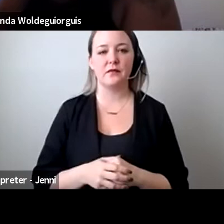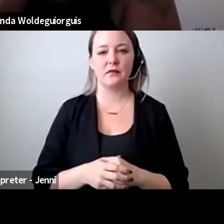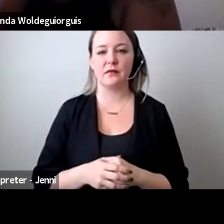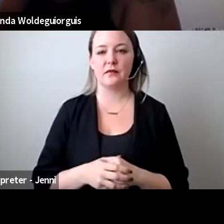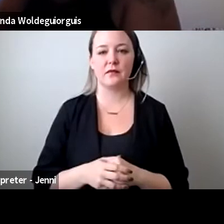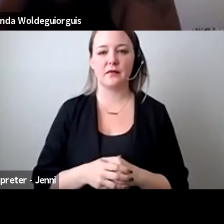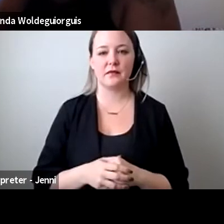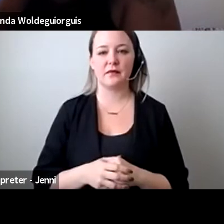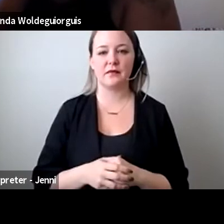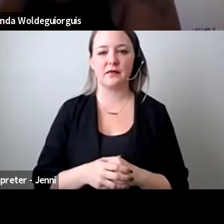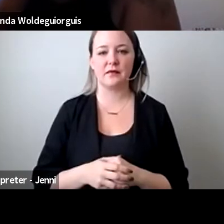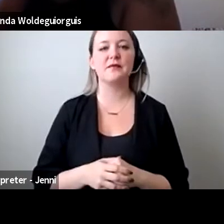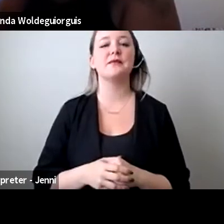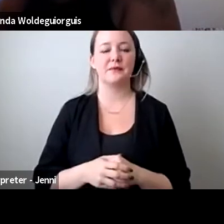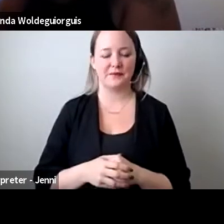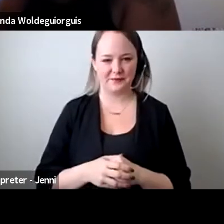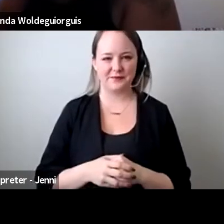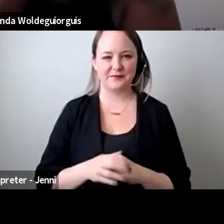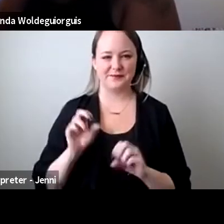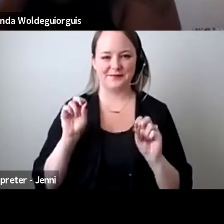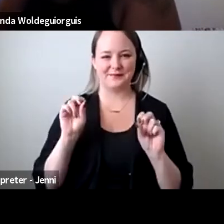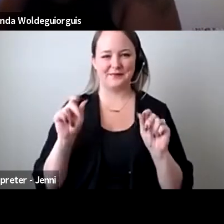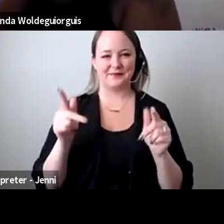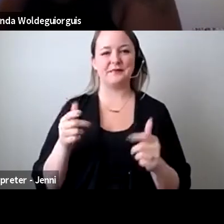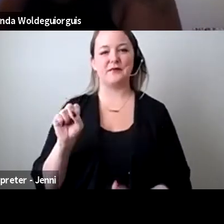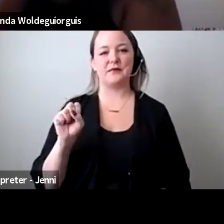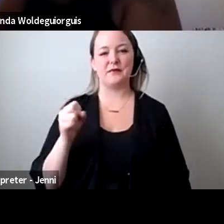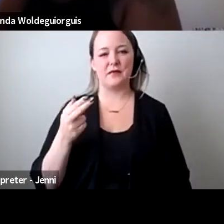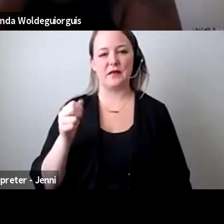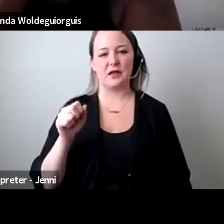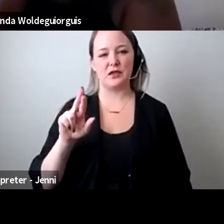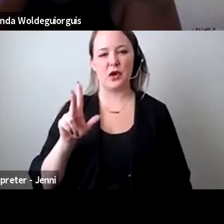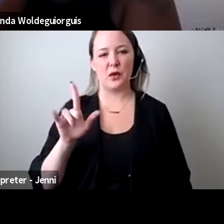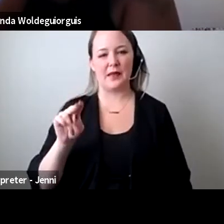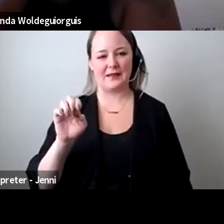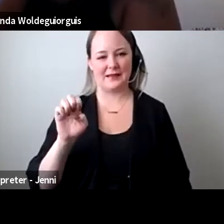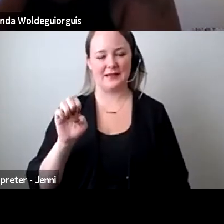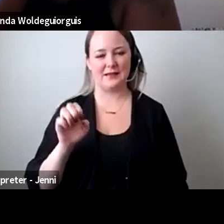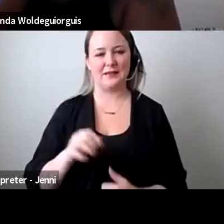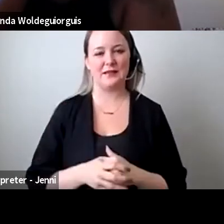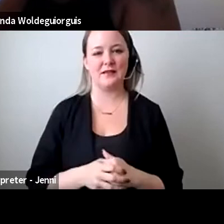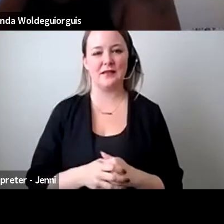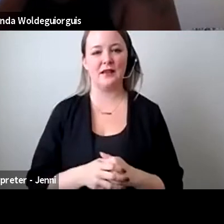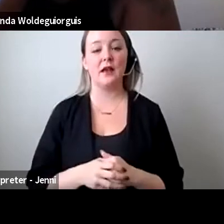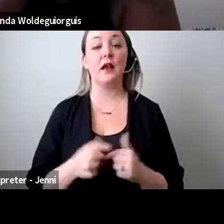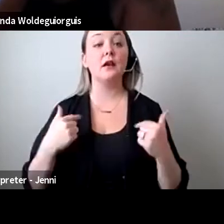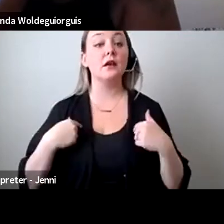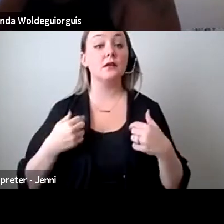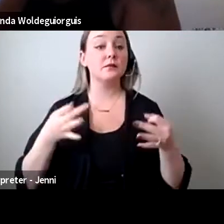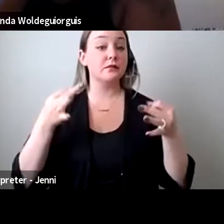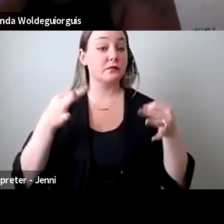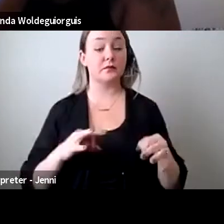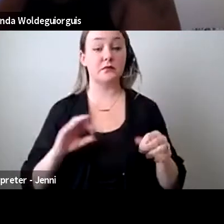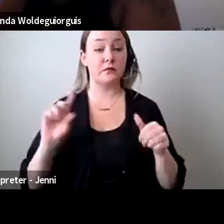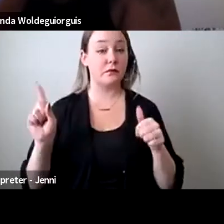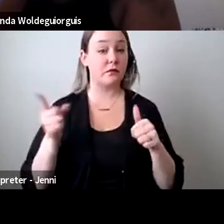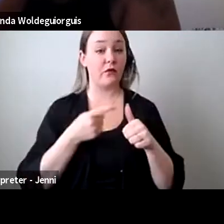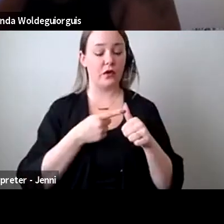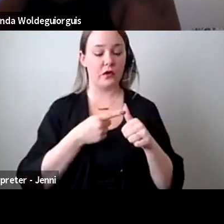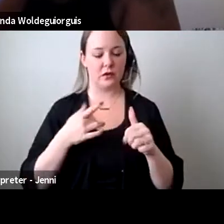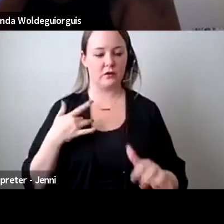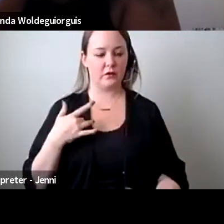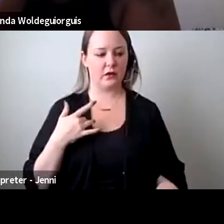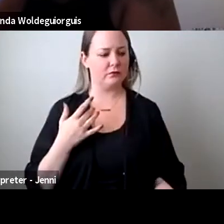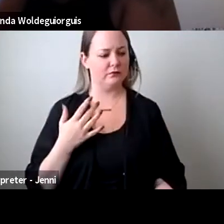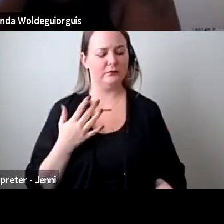ahead. Okay. I decided first, I was like so appalled